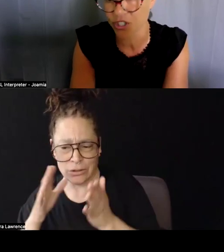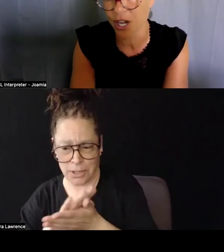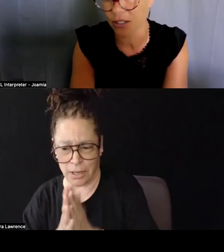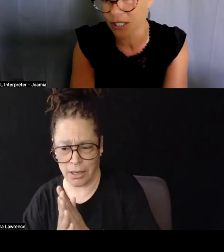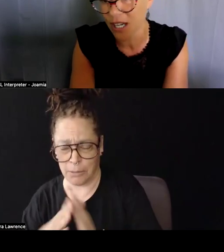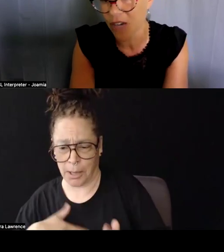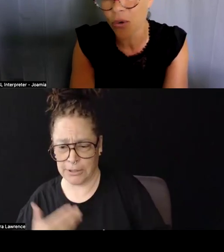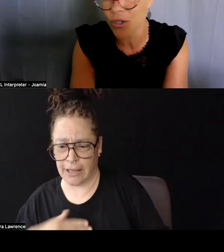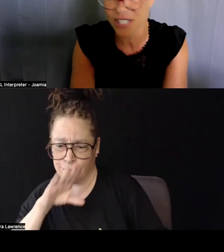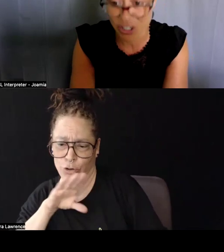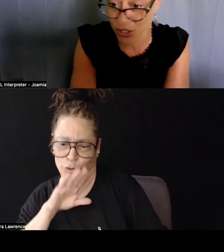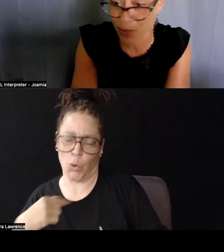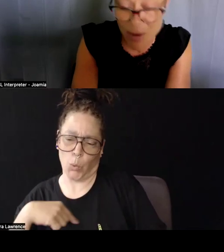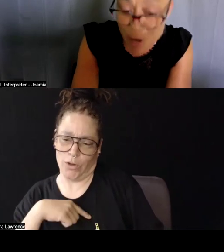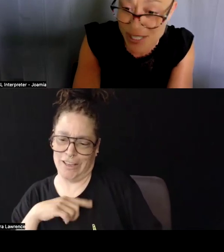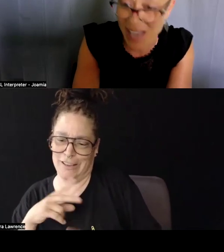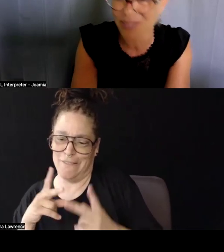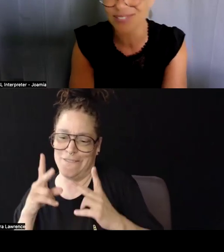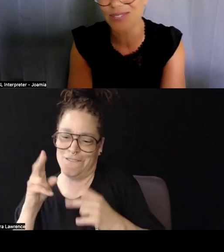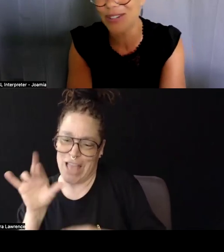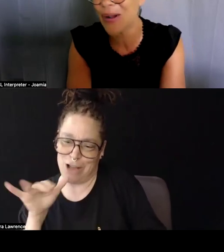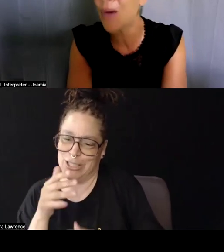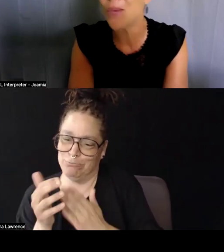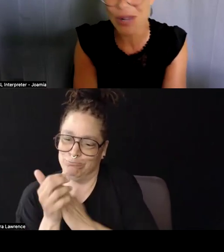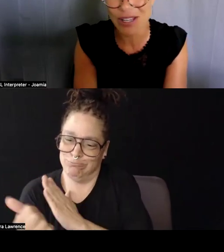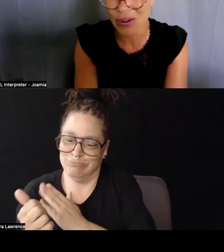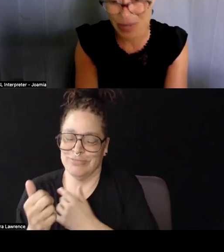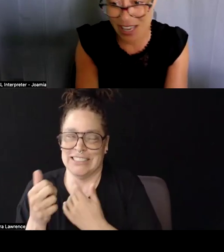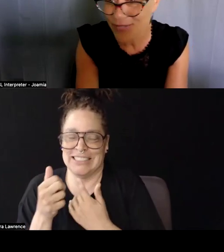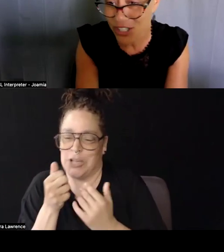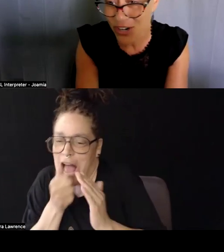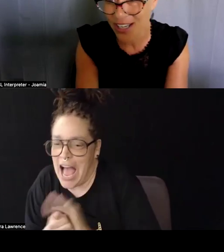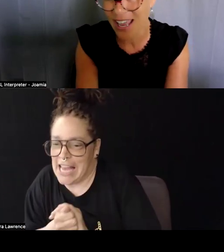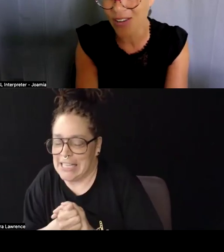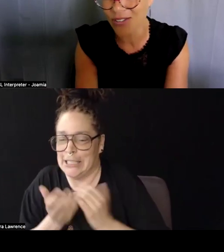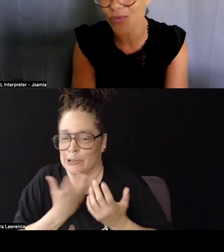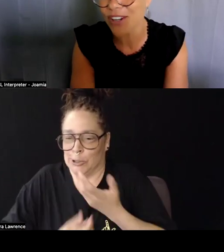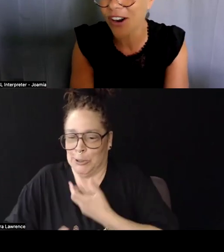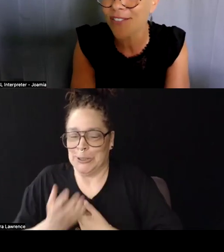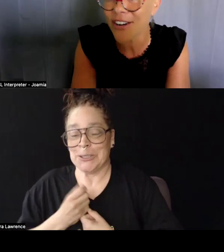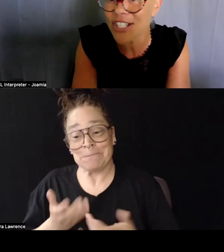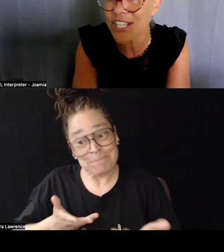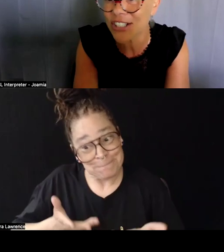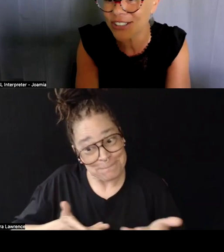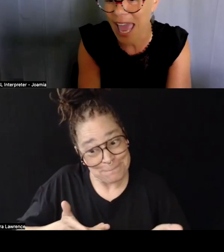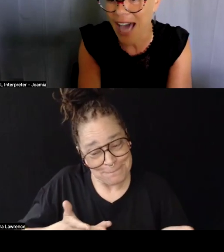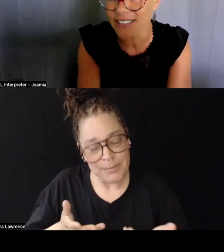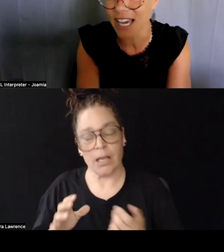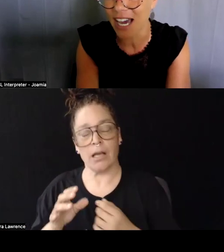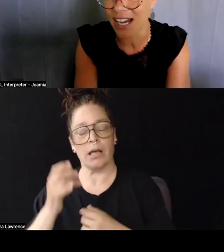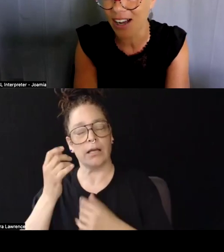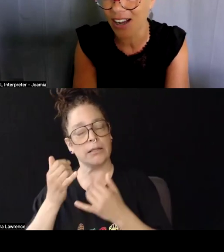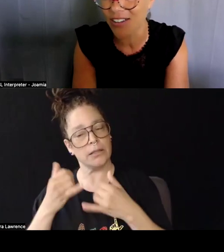with the child. Of course, teachers become upset. we get frustrated, and we are very skilled